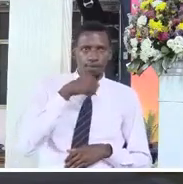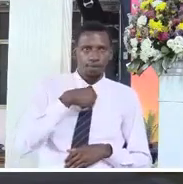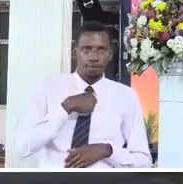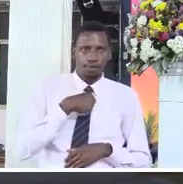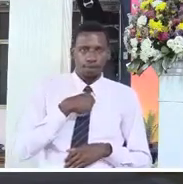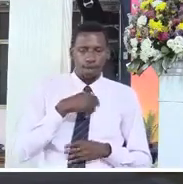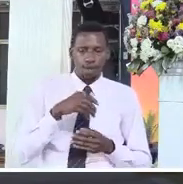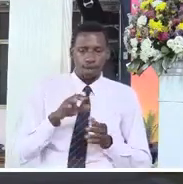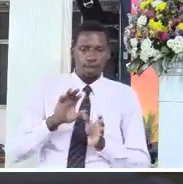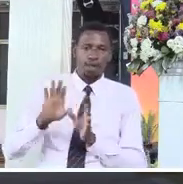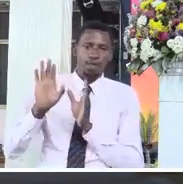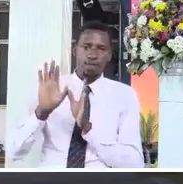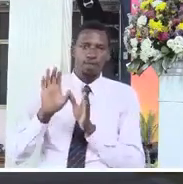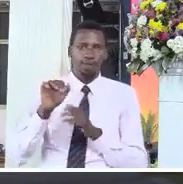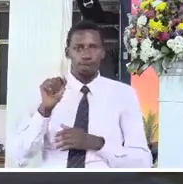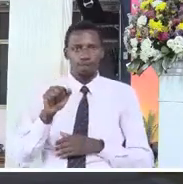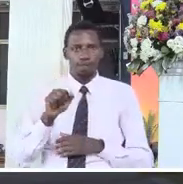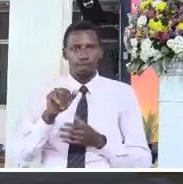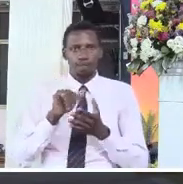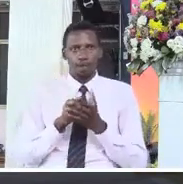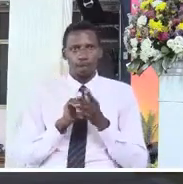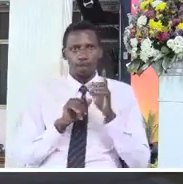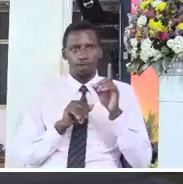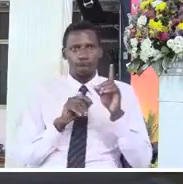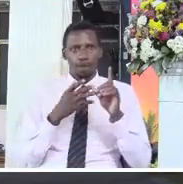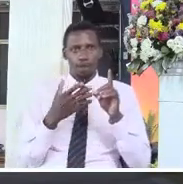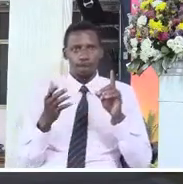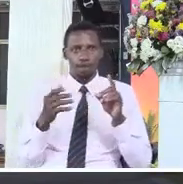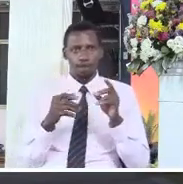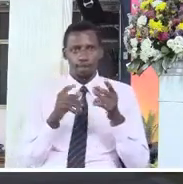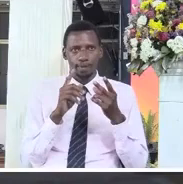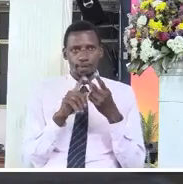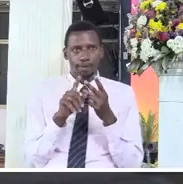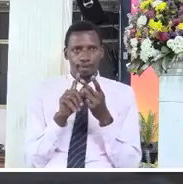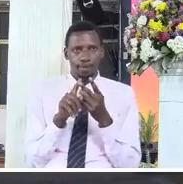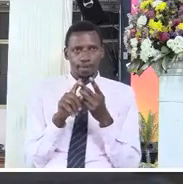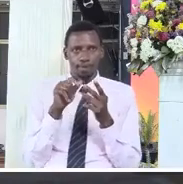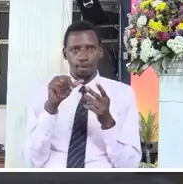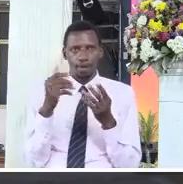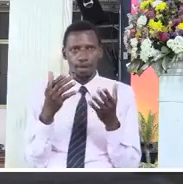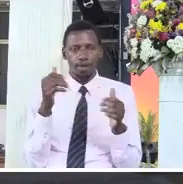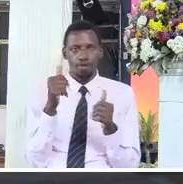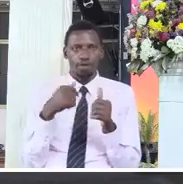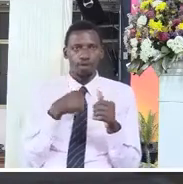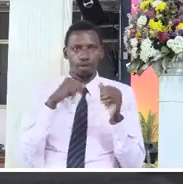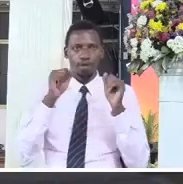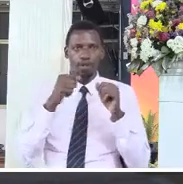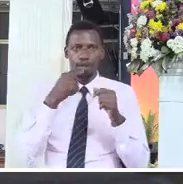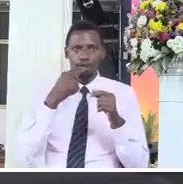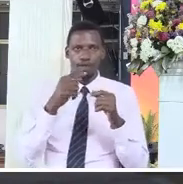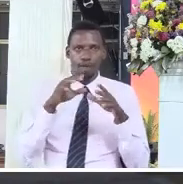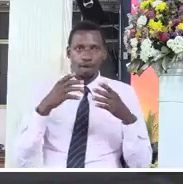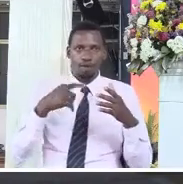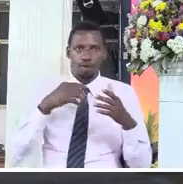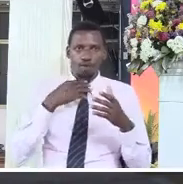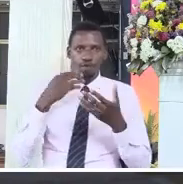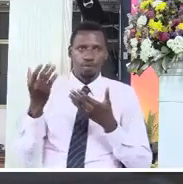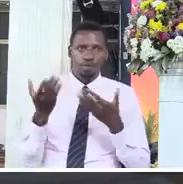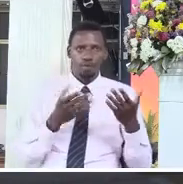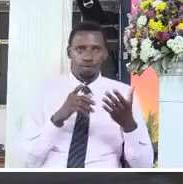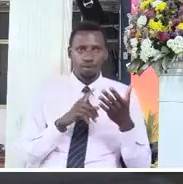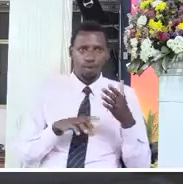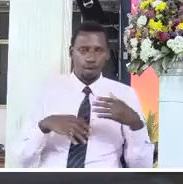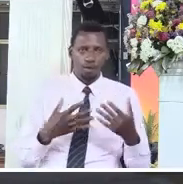automatically left out. Yeah, so that's one thing. Another thing I can say about how we'd like to be received